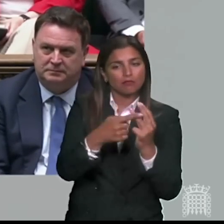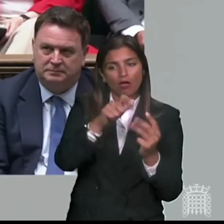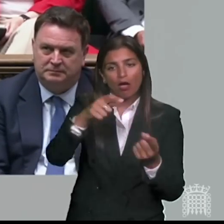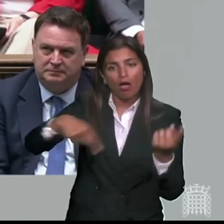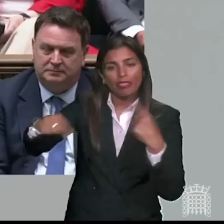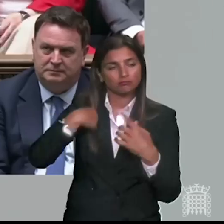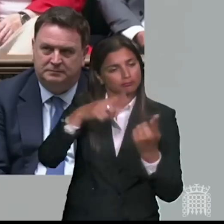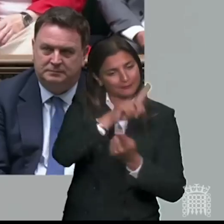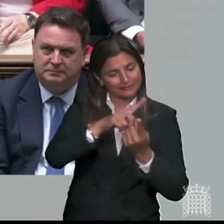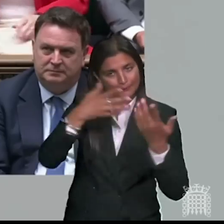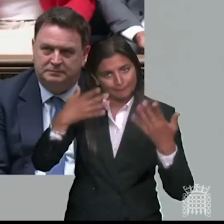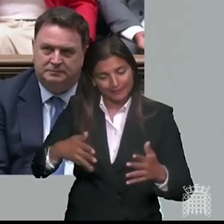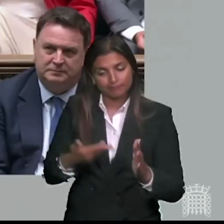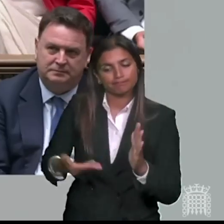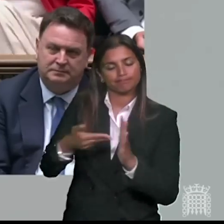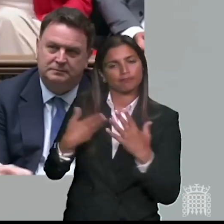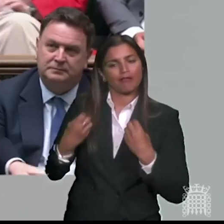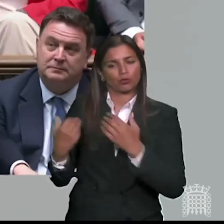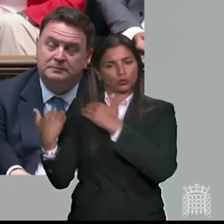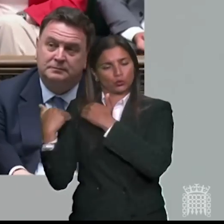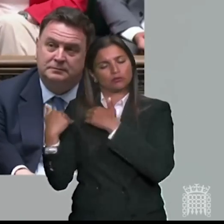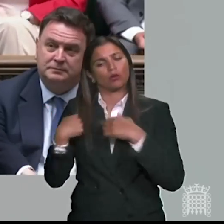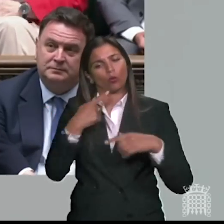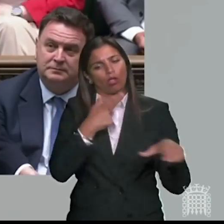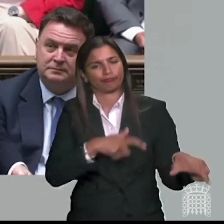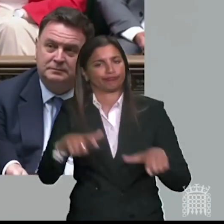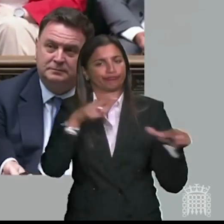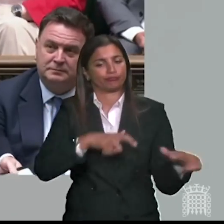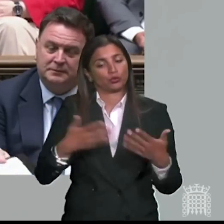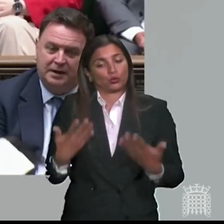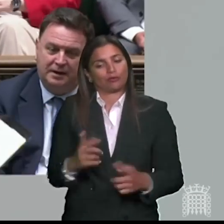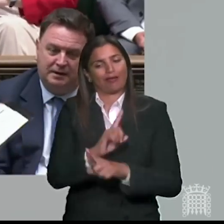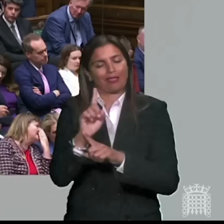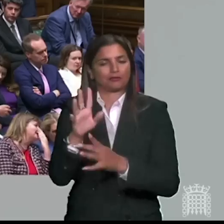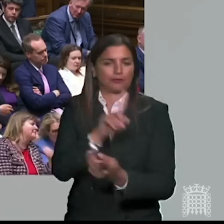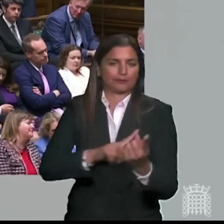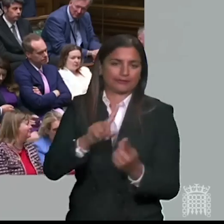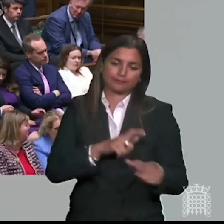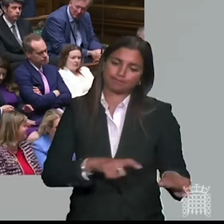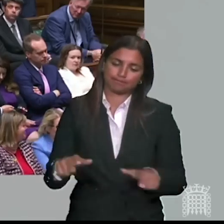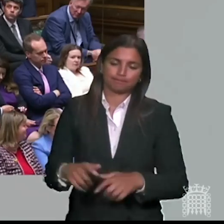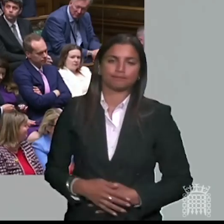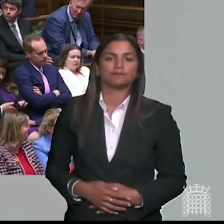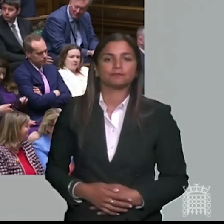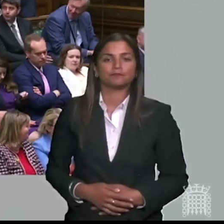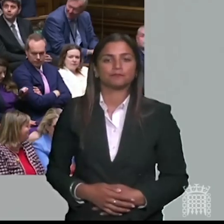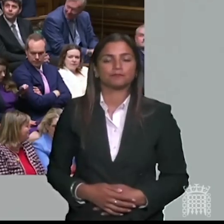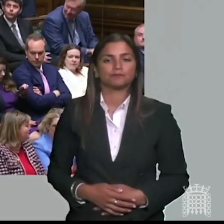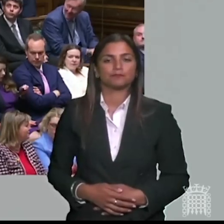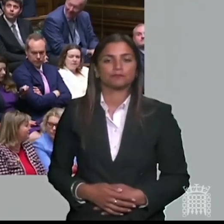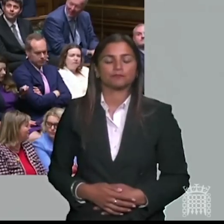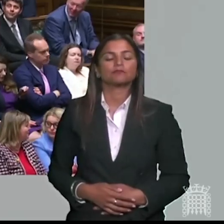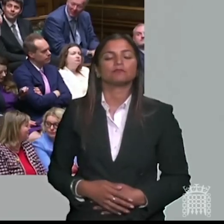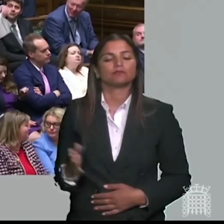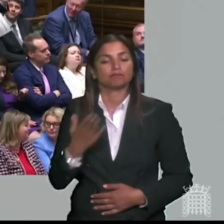In addition to my duties in this House, I shall have further such meetings later today. Stephen Metcalfe. Thank